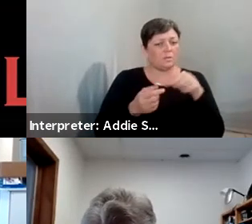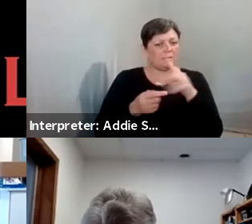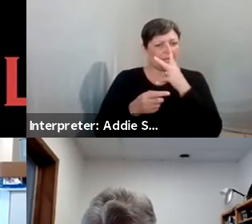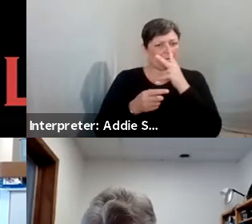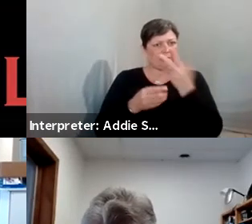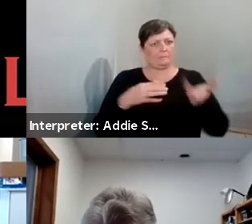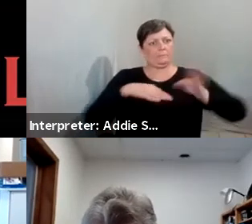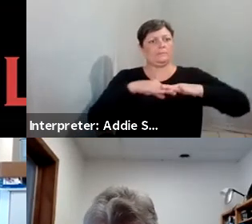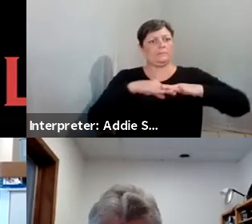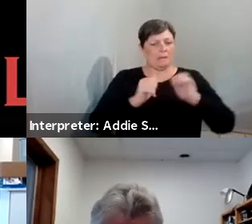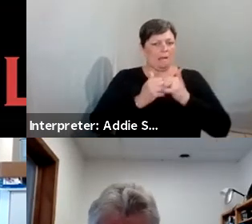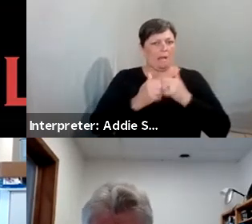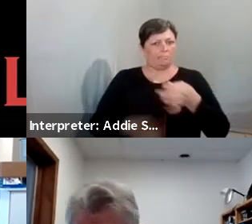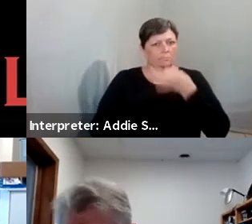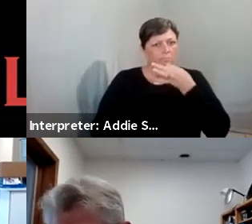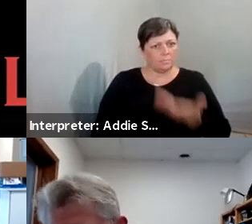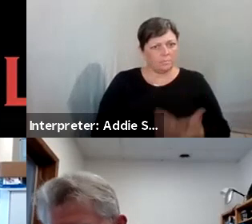and how you did that.